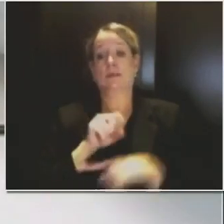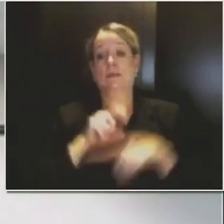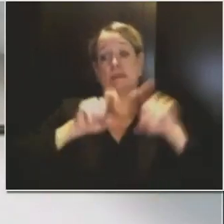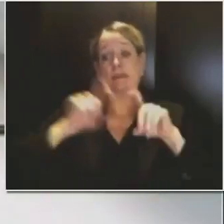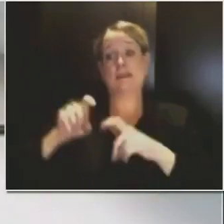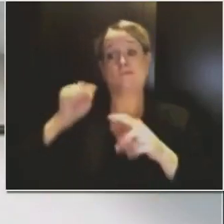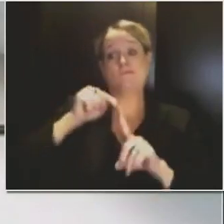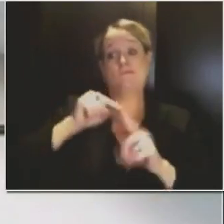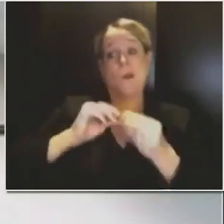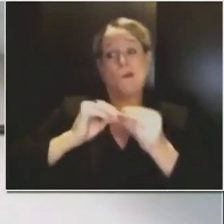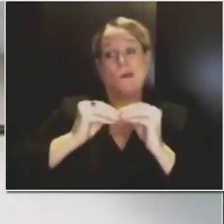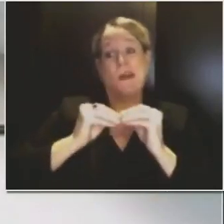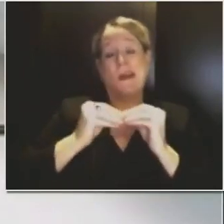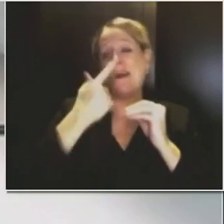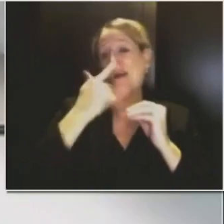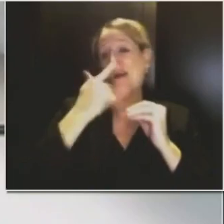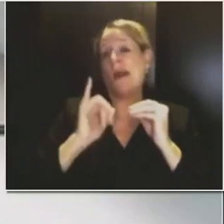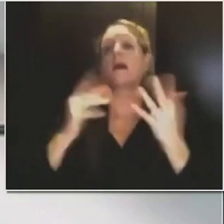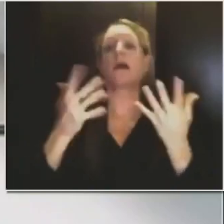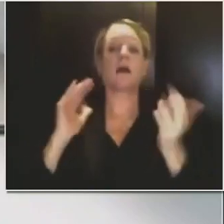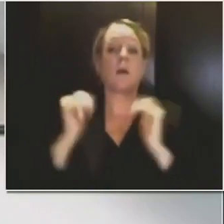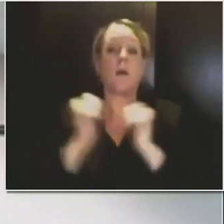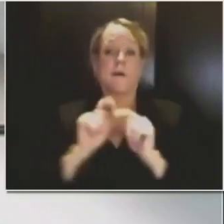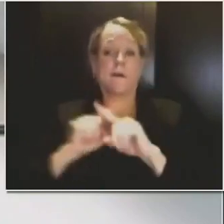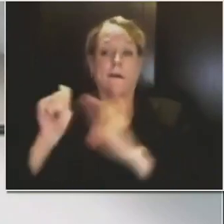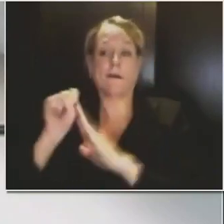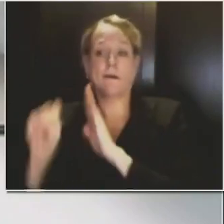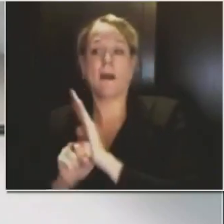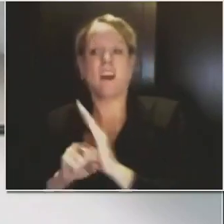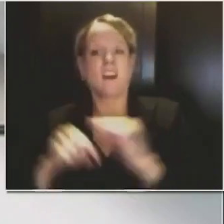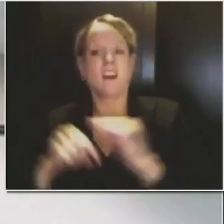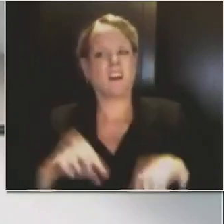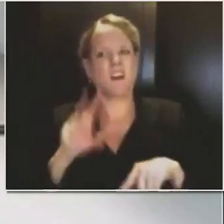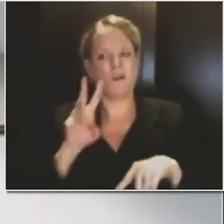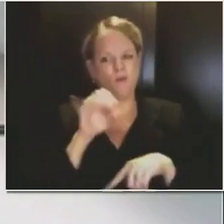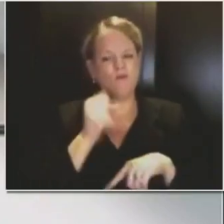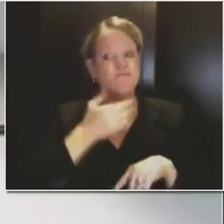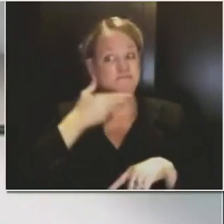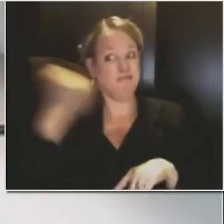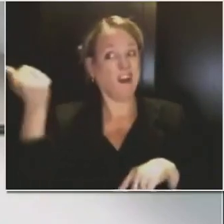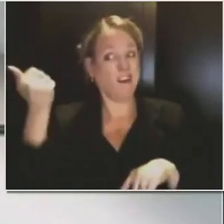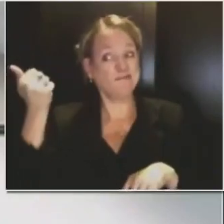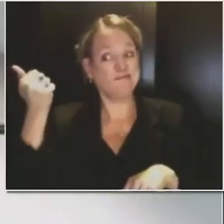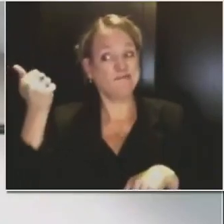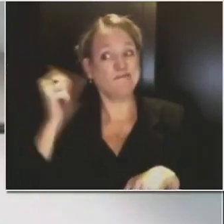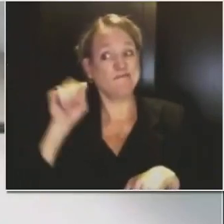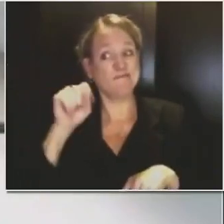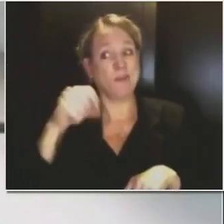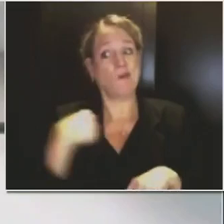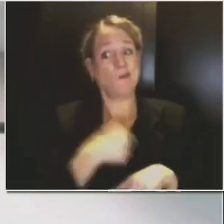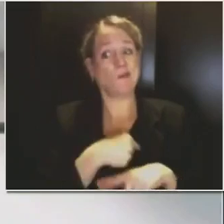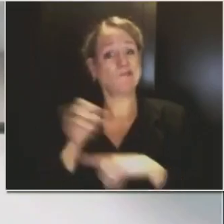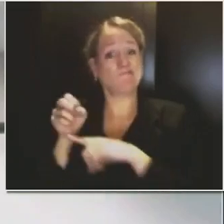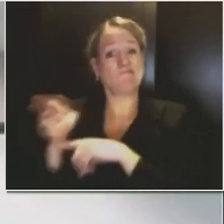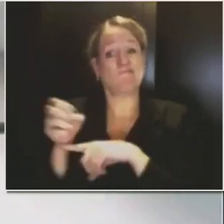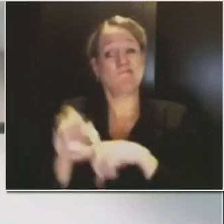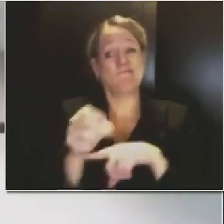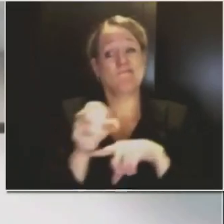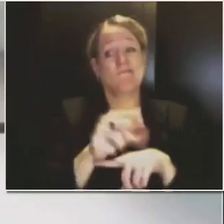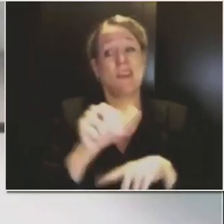our Midwest region. And I want to give a lot of credit to our Wisconsin labs, manufacturers